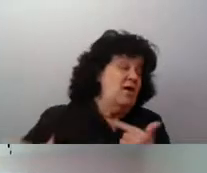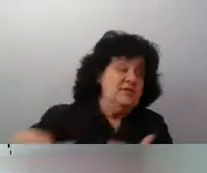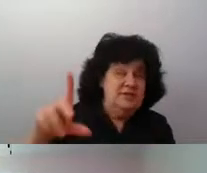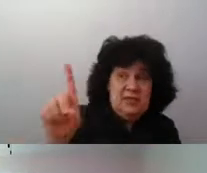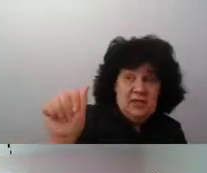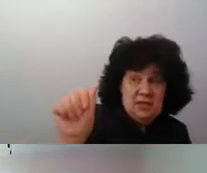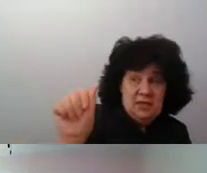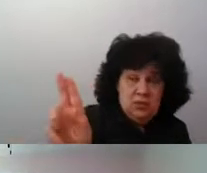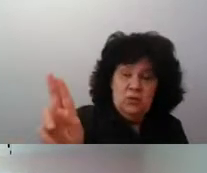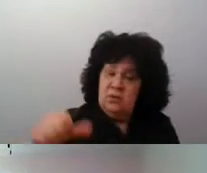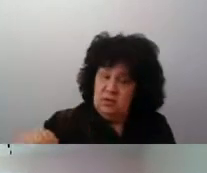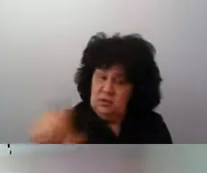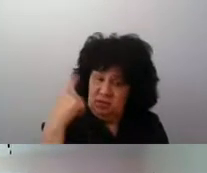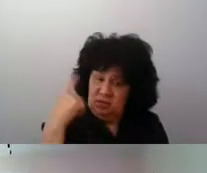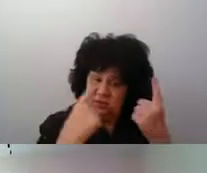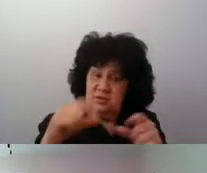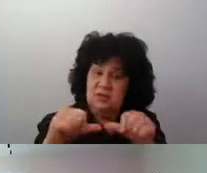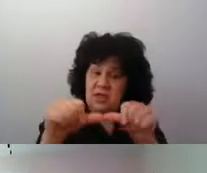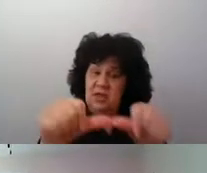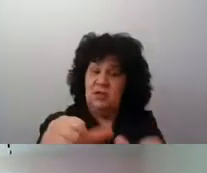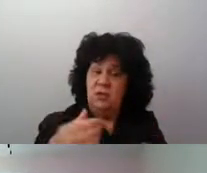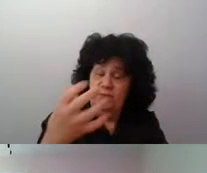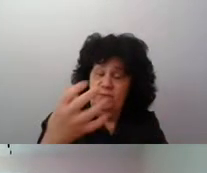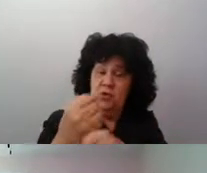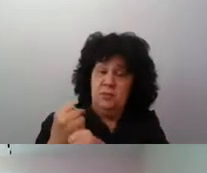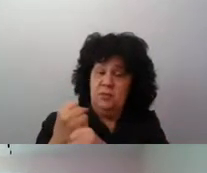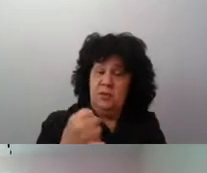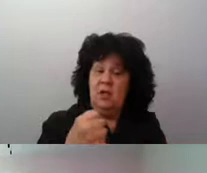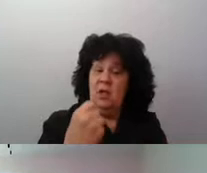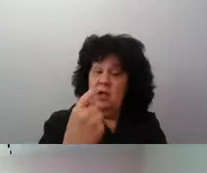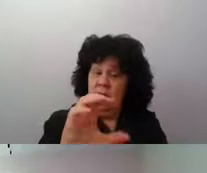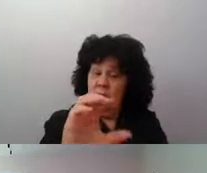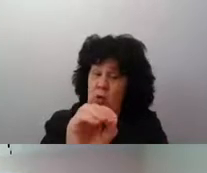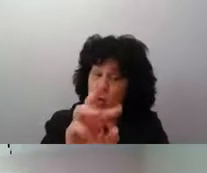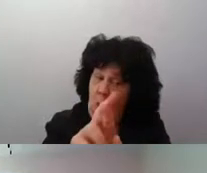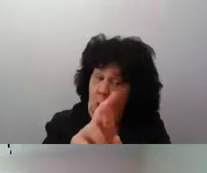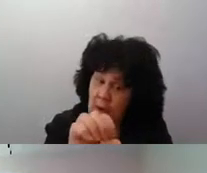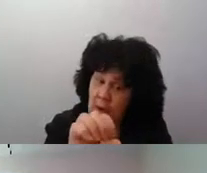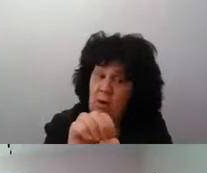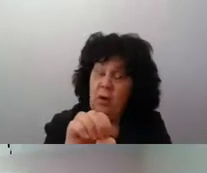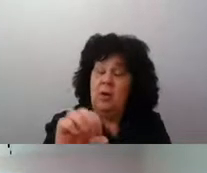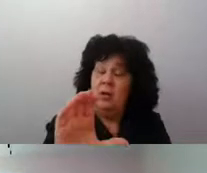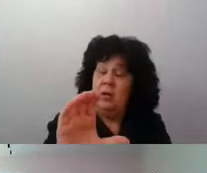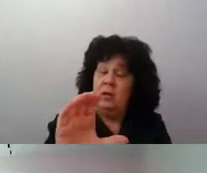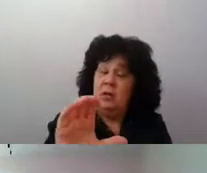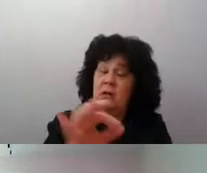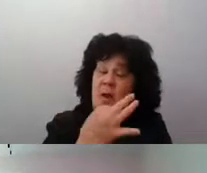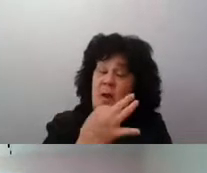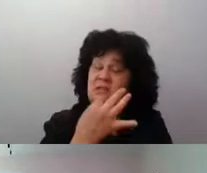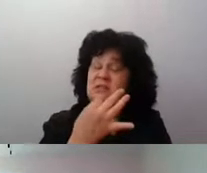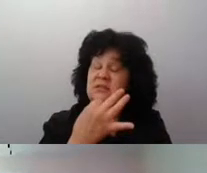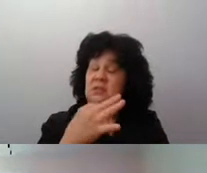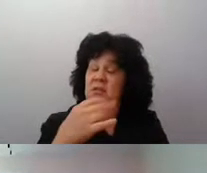they consider sustainable procurement a core competency, mm-hmm. or that it's part of the body of knowledge, or it's something that everyone needs